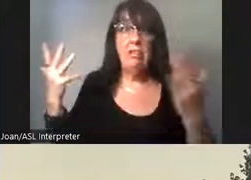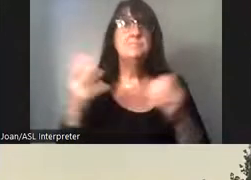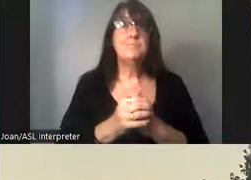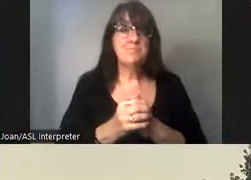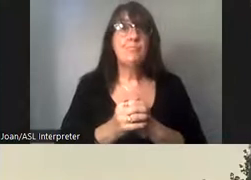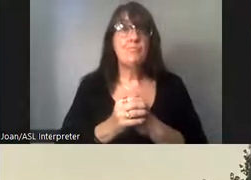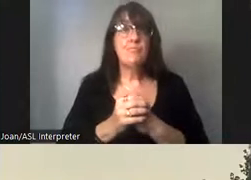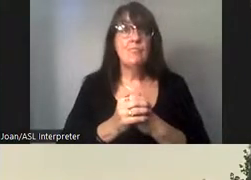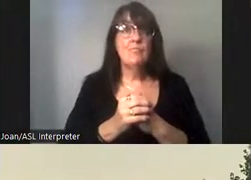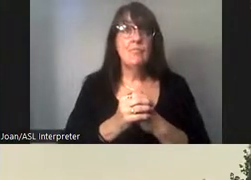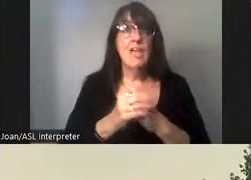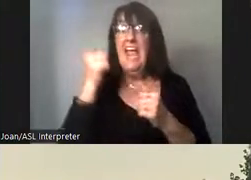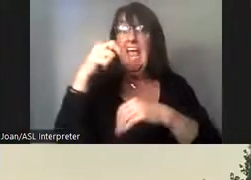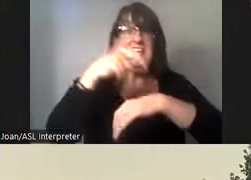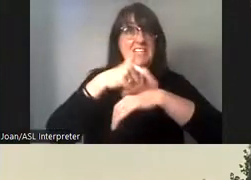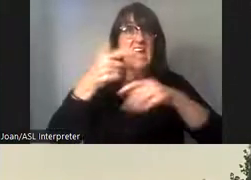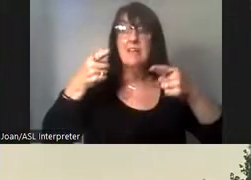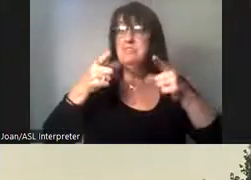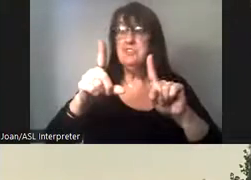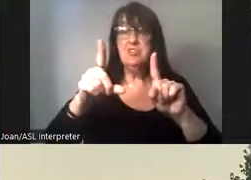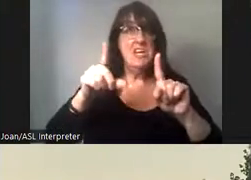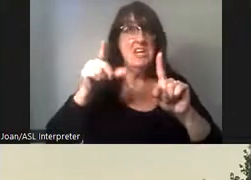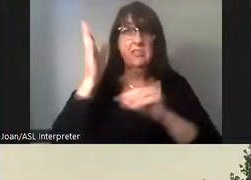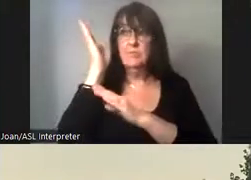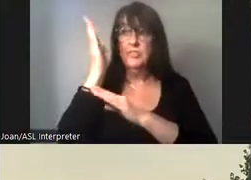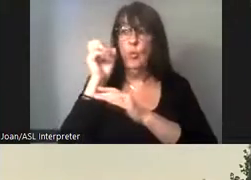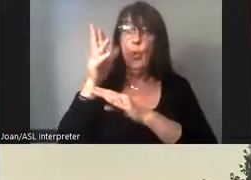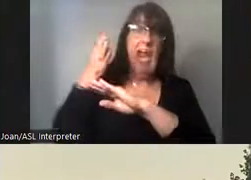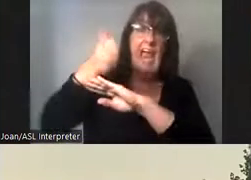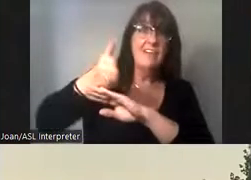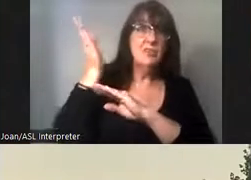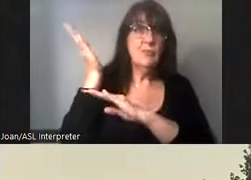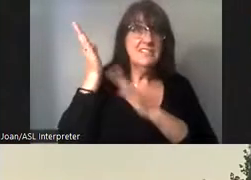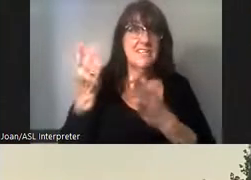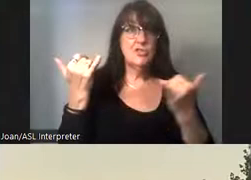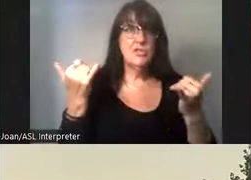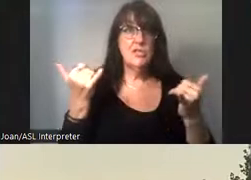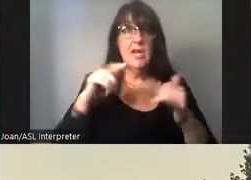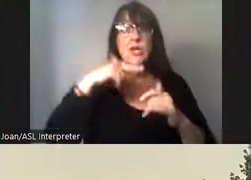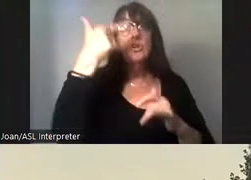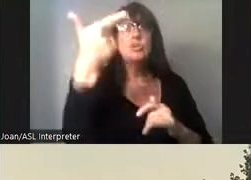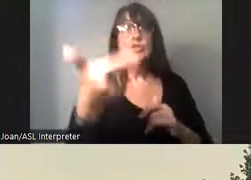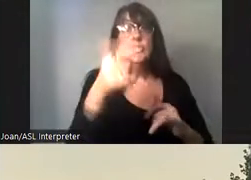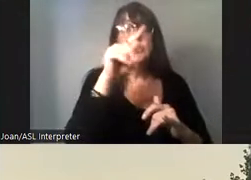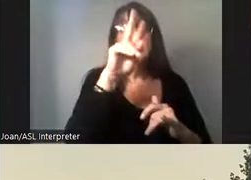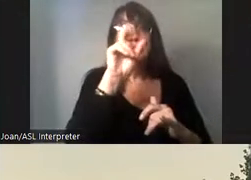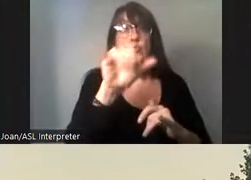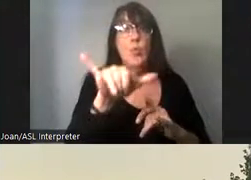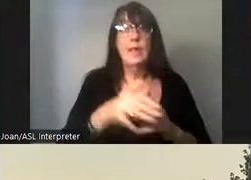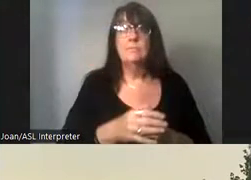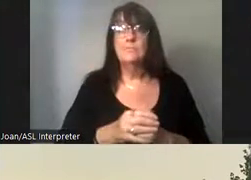that at any time during this session today, as well as after the session. So I'm going to turn it back over to Troy.